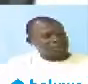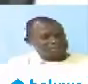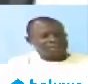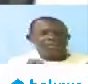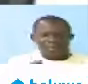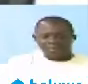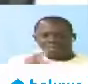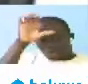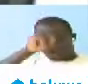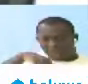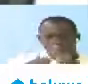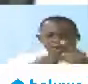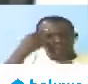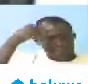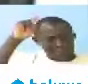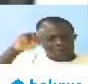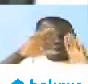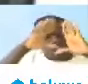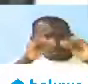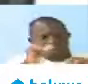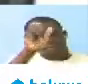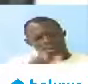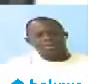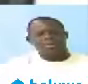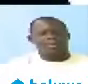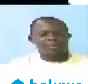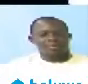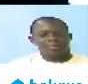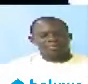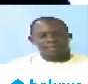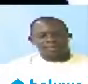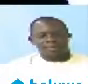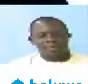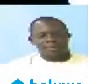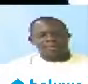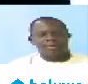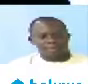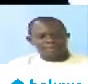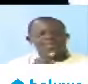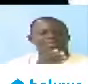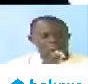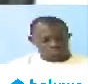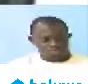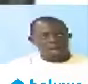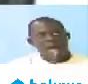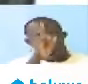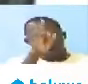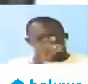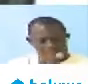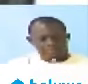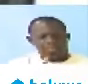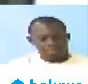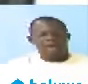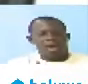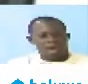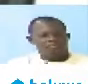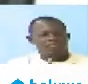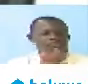up to the level of an intelligence officer. All London, Allah mago London. Yes, Allah helped me to